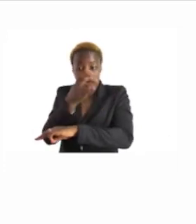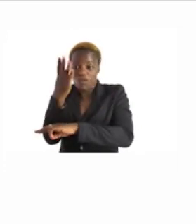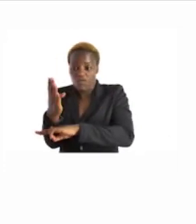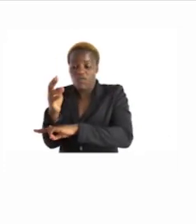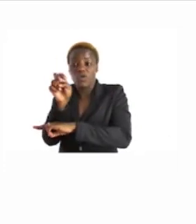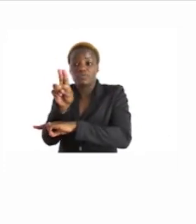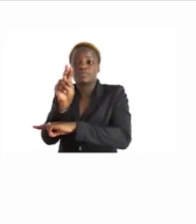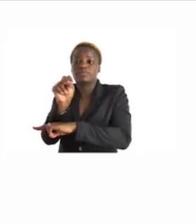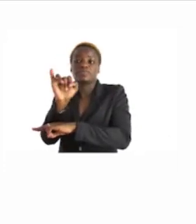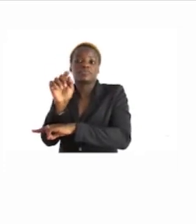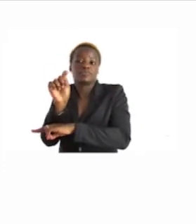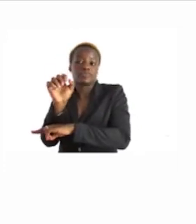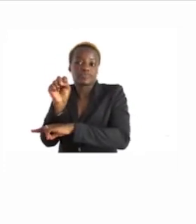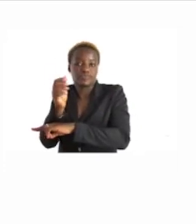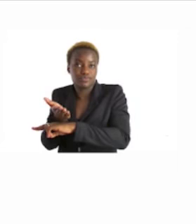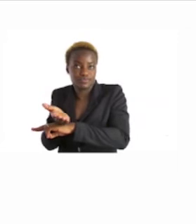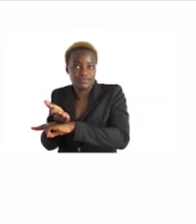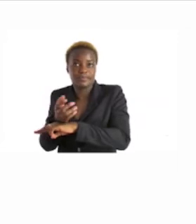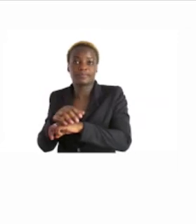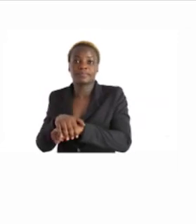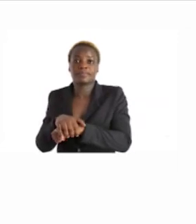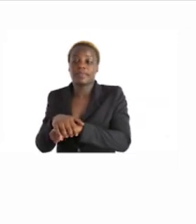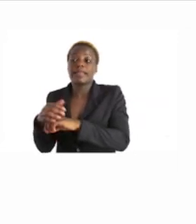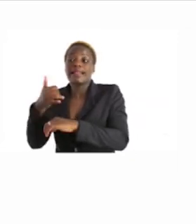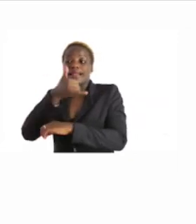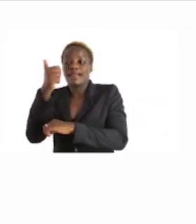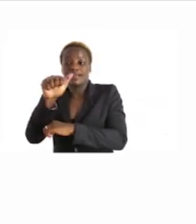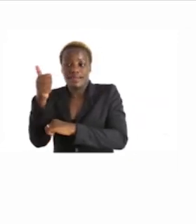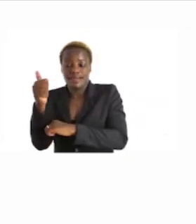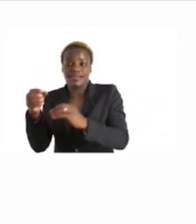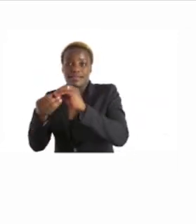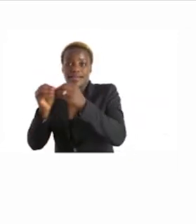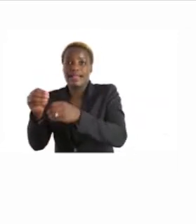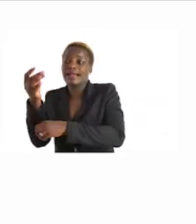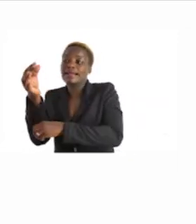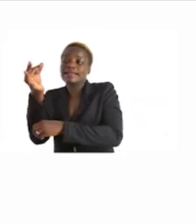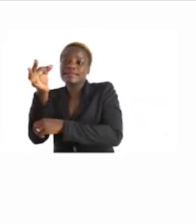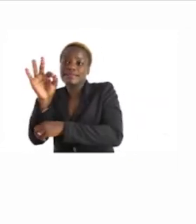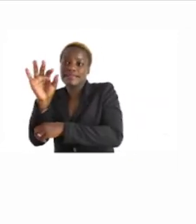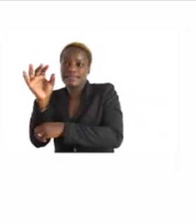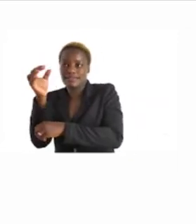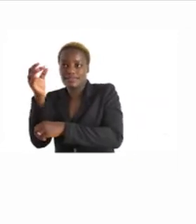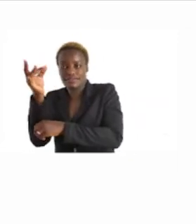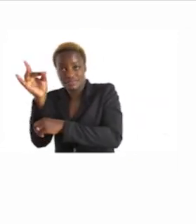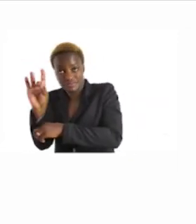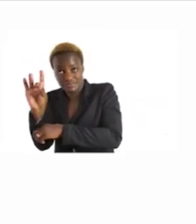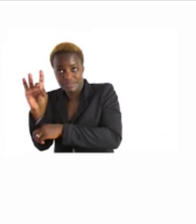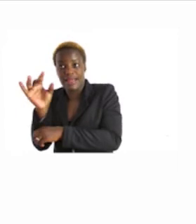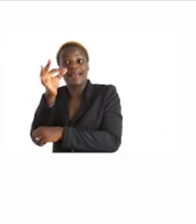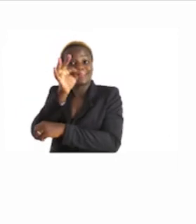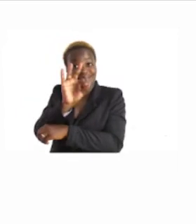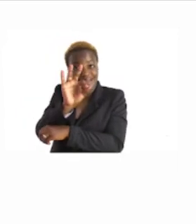it, 98. Again here, we only have 2 digits, 9 and an